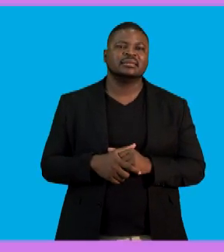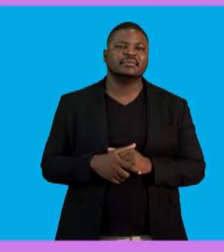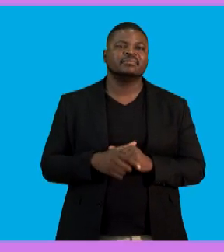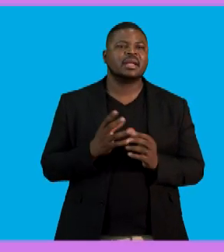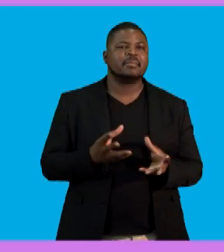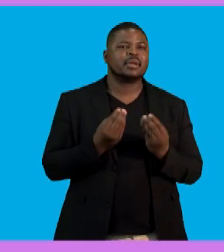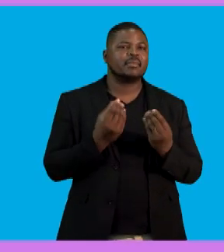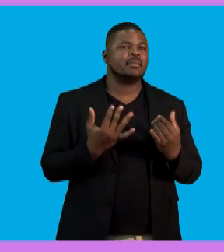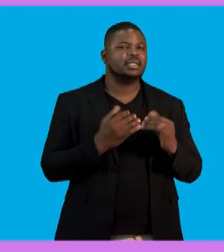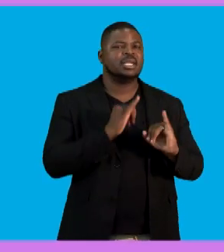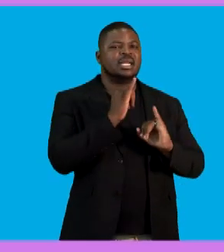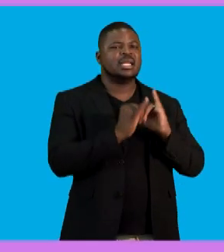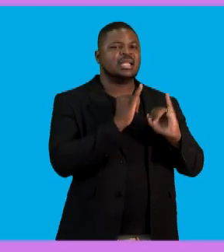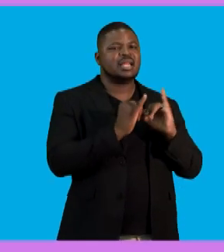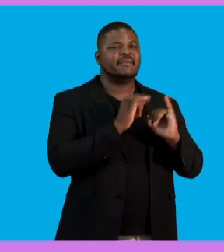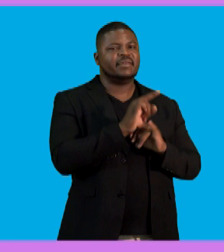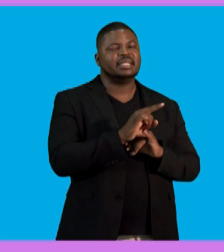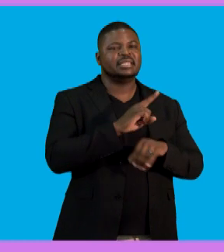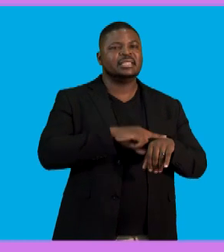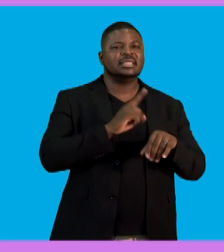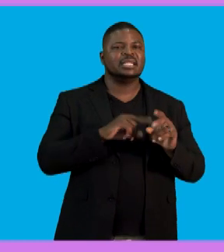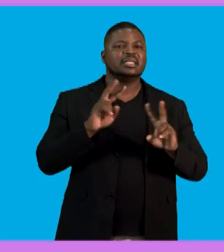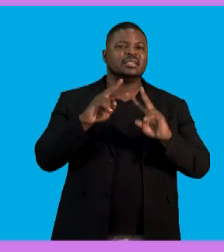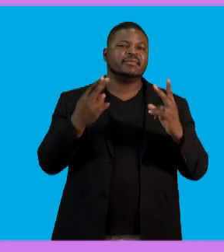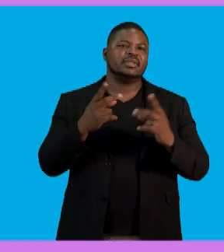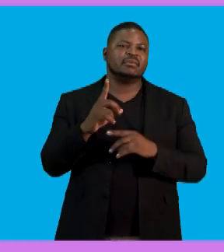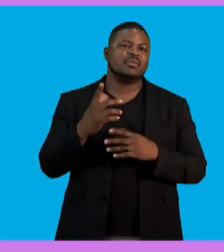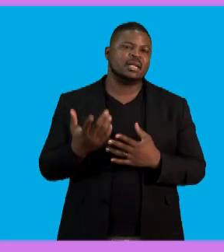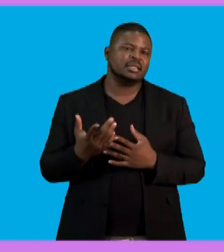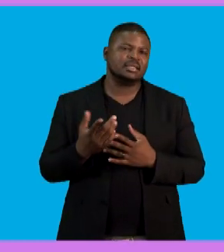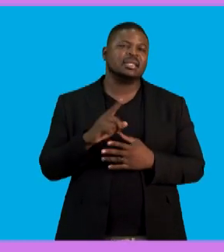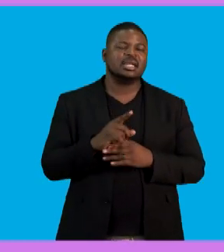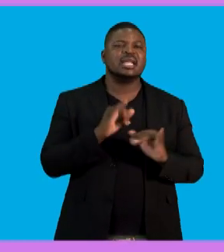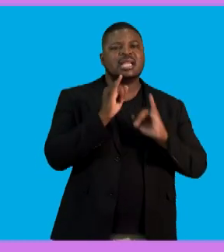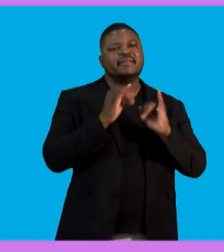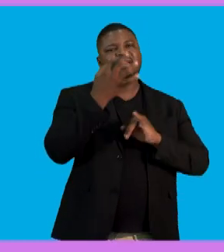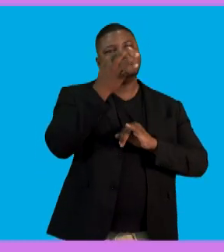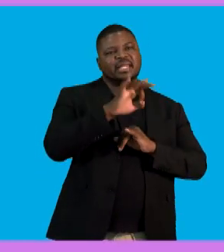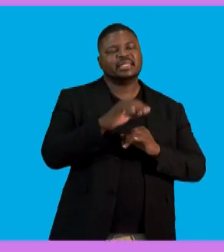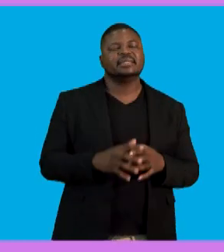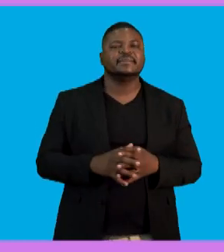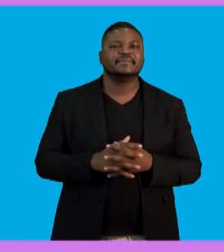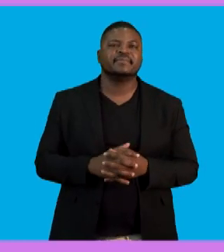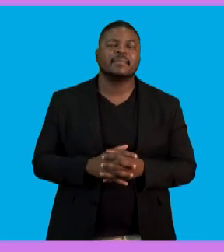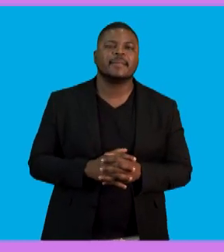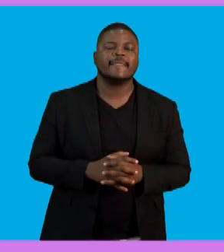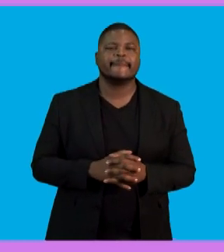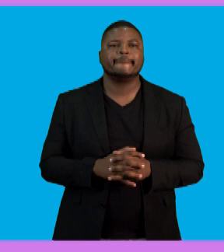minus 38, it gives us 11. So their difference in time is actually, they are apart by 11